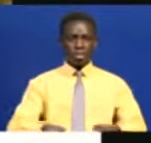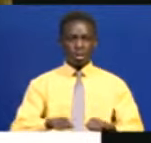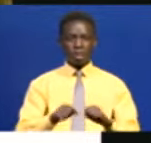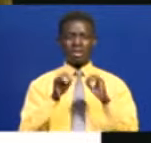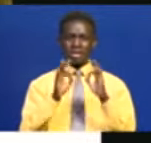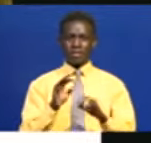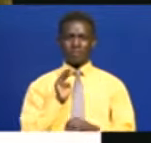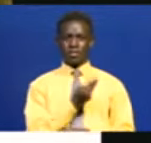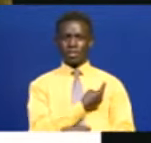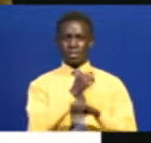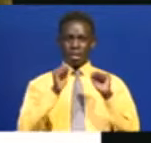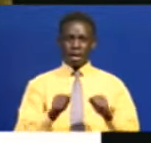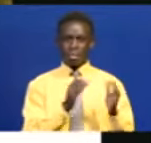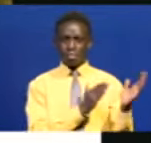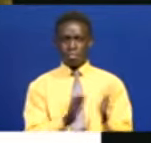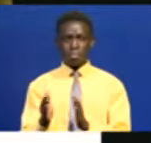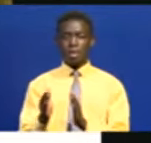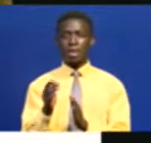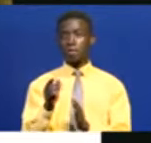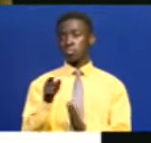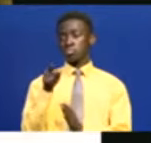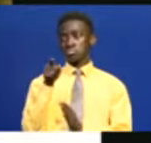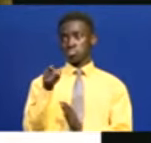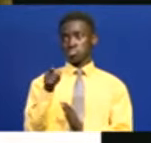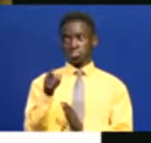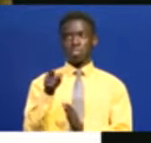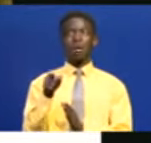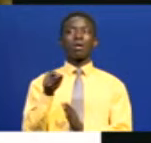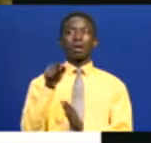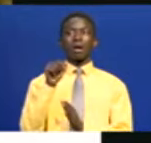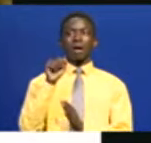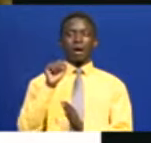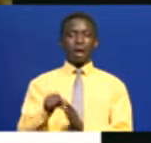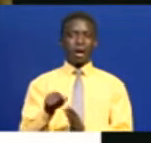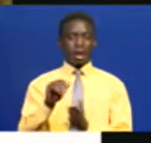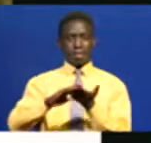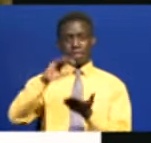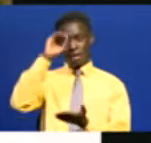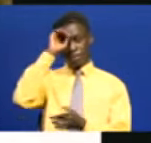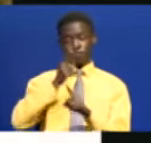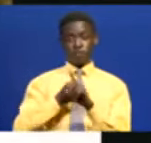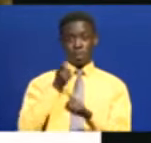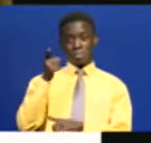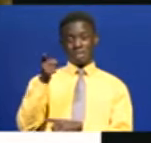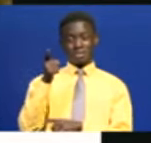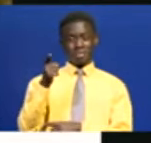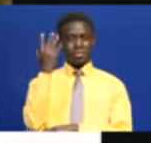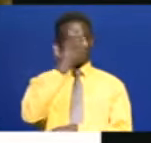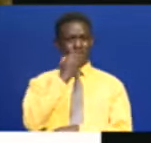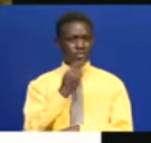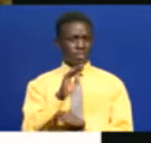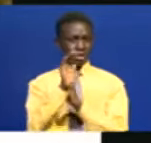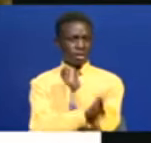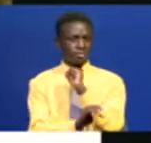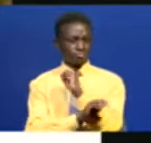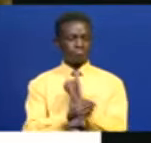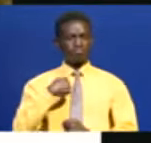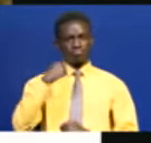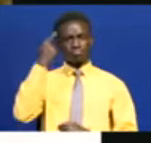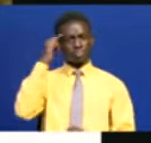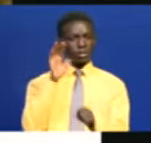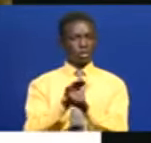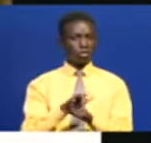if we can organize a big Kenyan delegation from this amazing country, I think that a lot of Turkish people wants